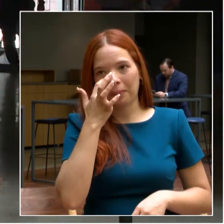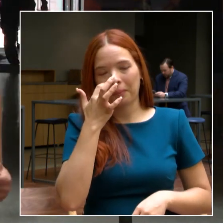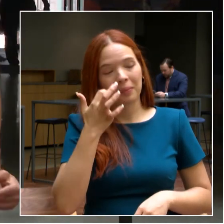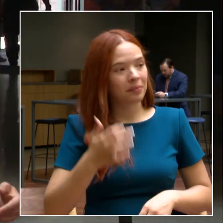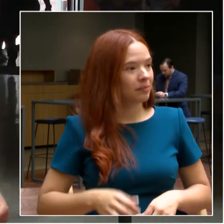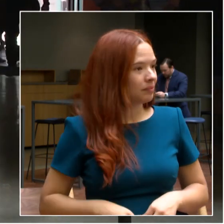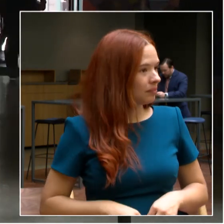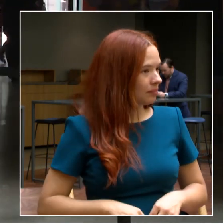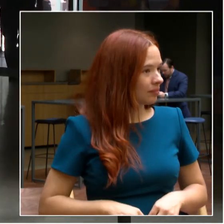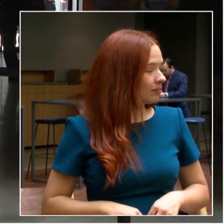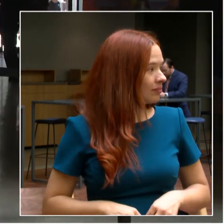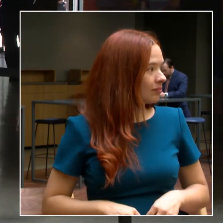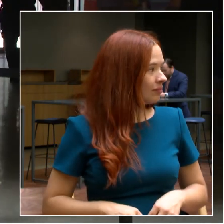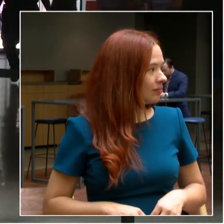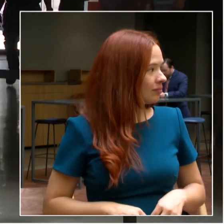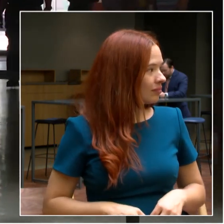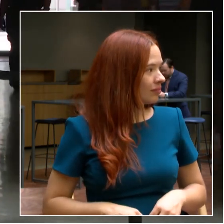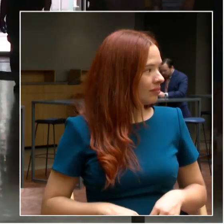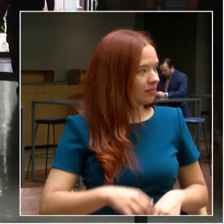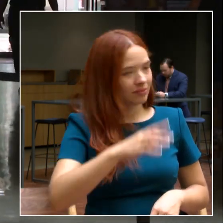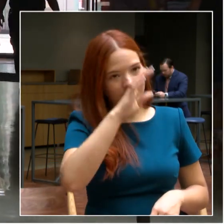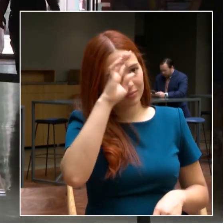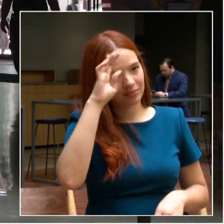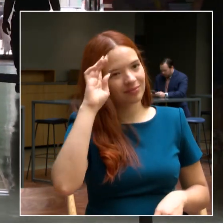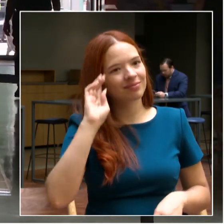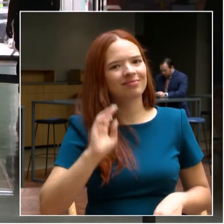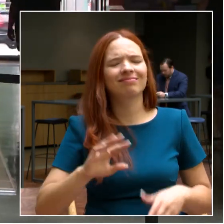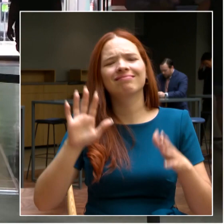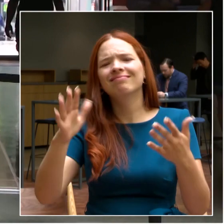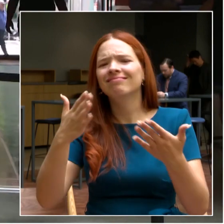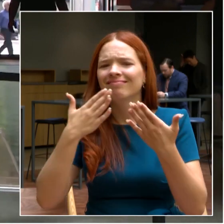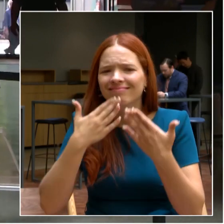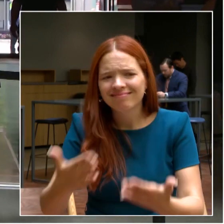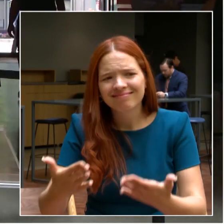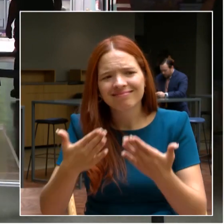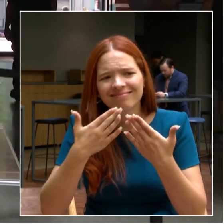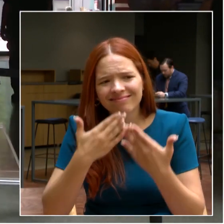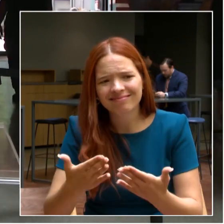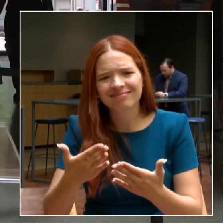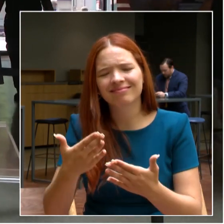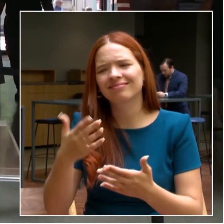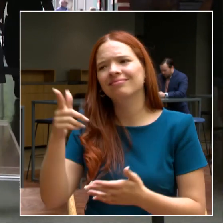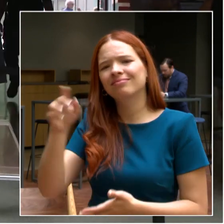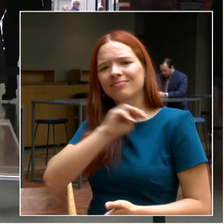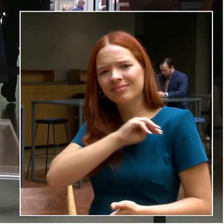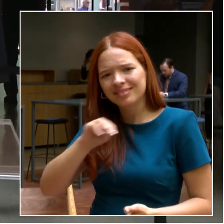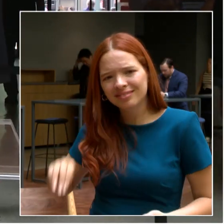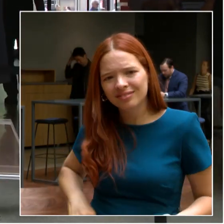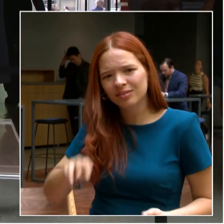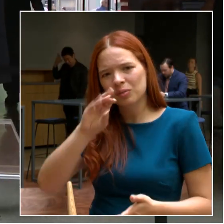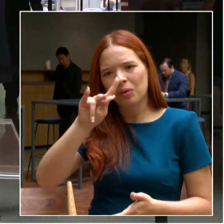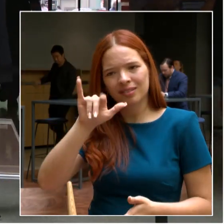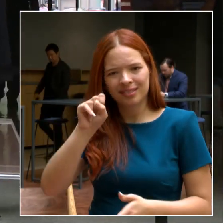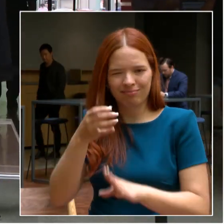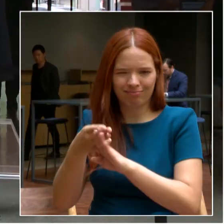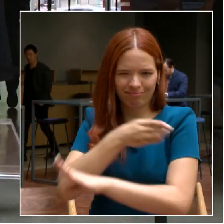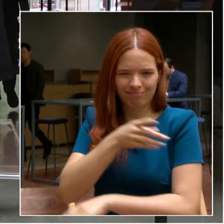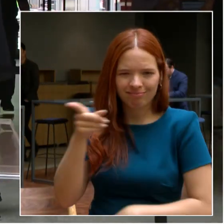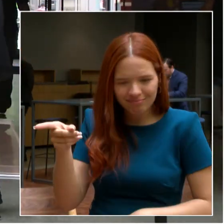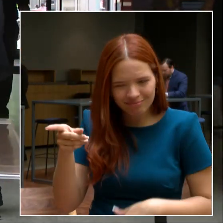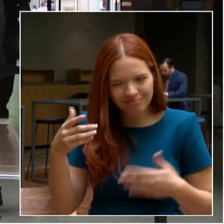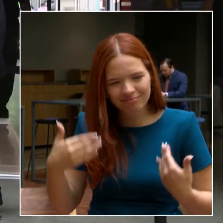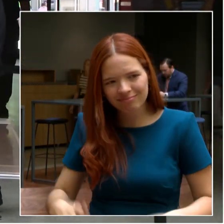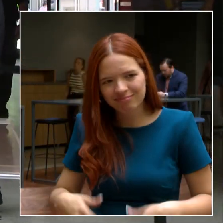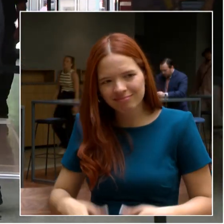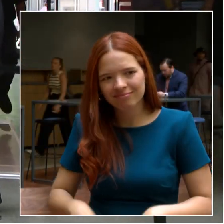Okay, all right. Thank you, Mayor Williams. For me, I think the biggest takeaway for today would be that we all commit